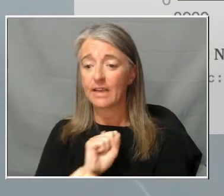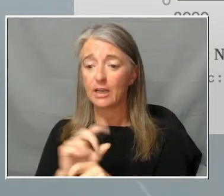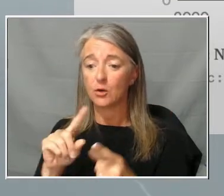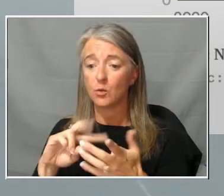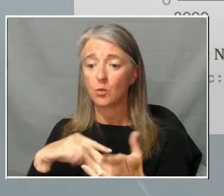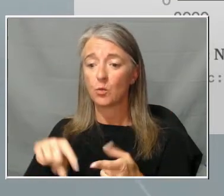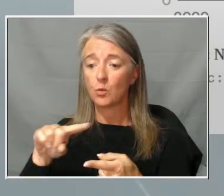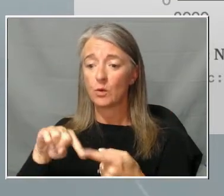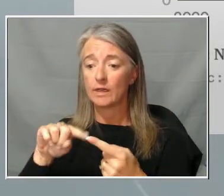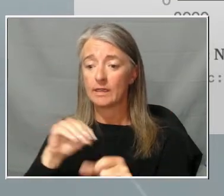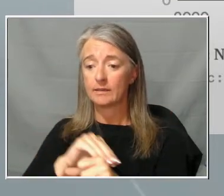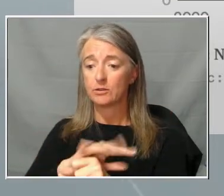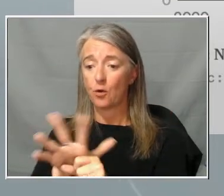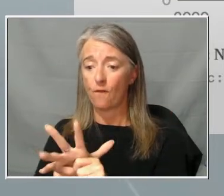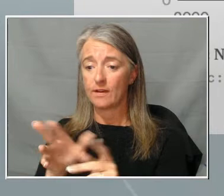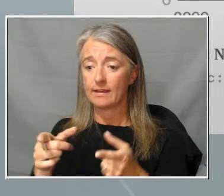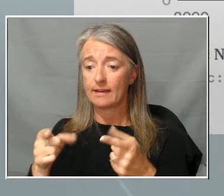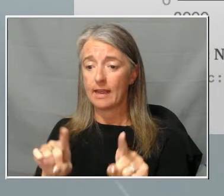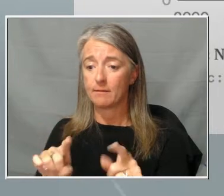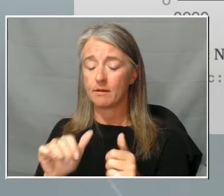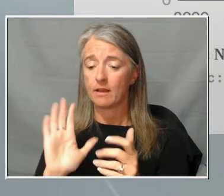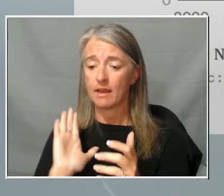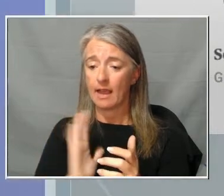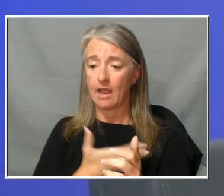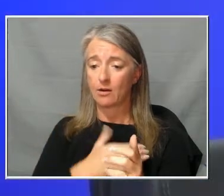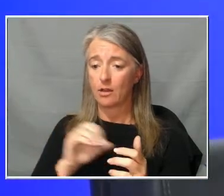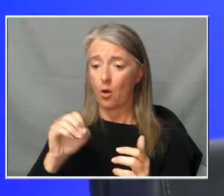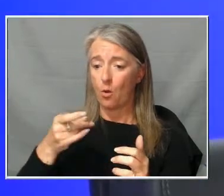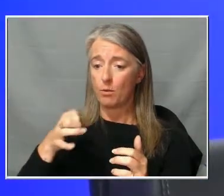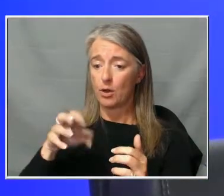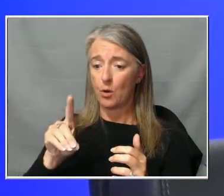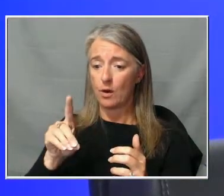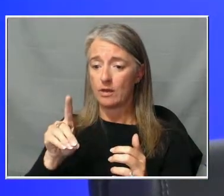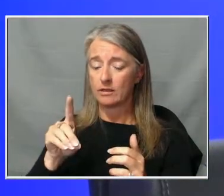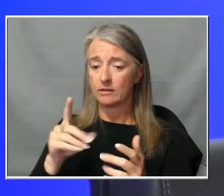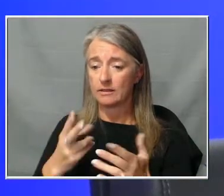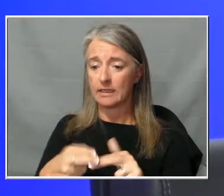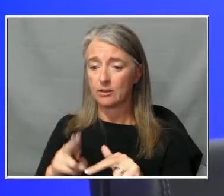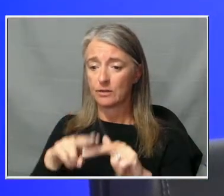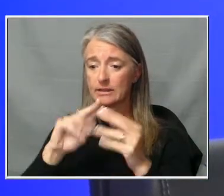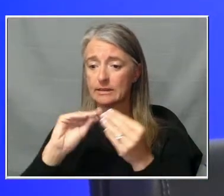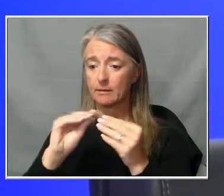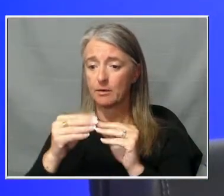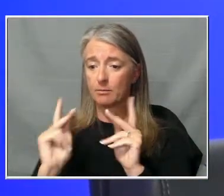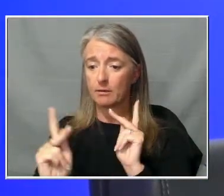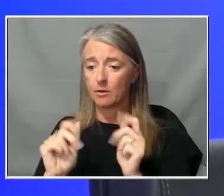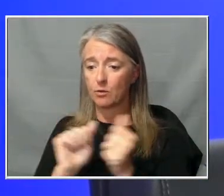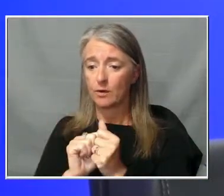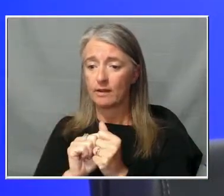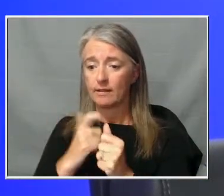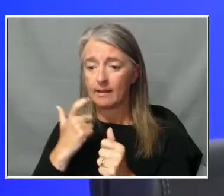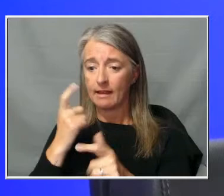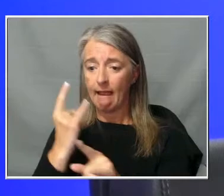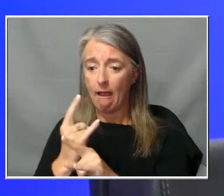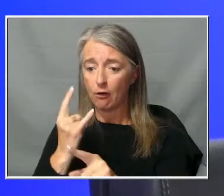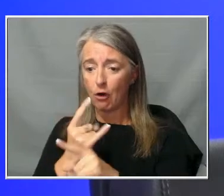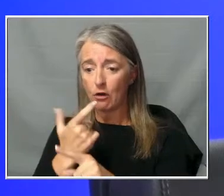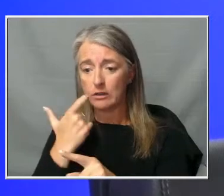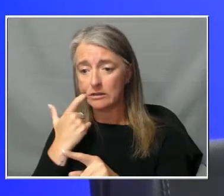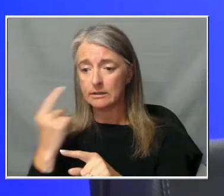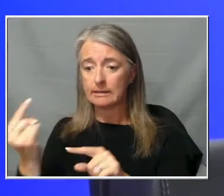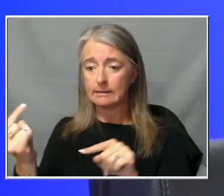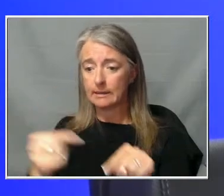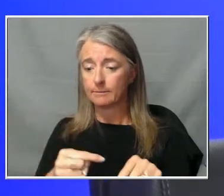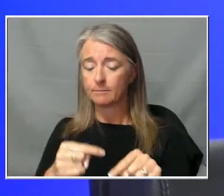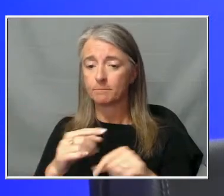was mostly opioid-based, and we saw increasing numbers of people with alcohol addiction coming to our clinic. And we actually